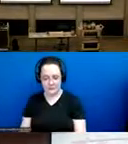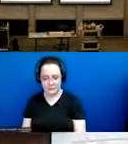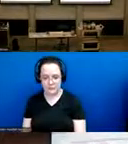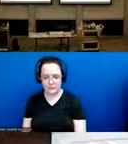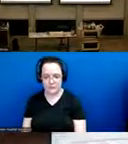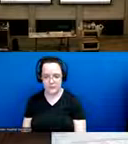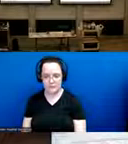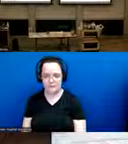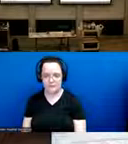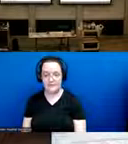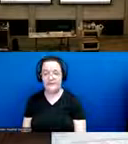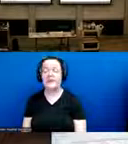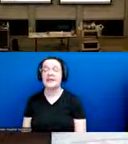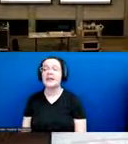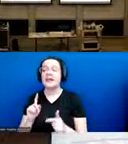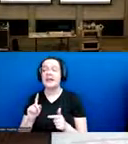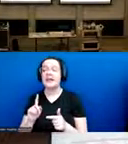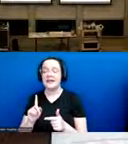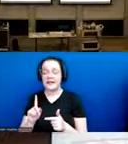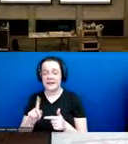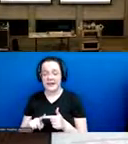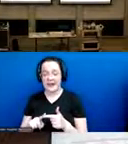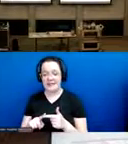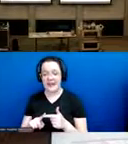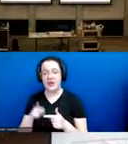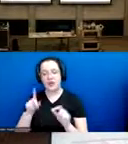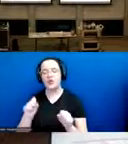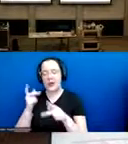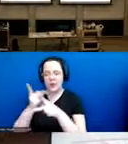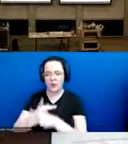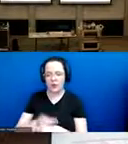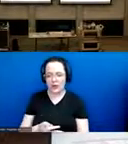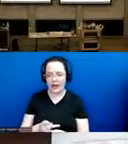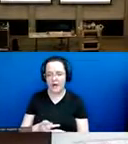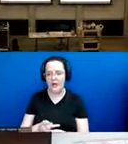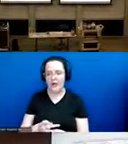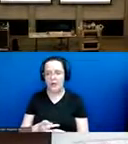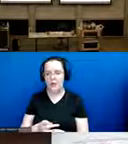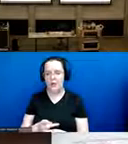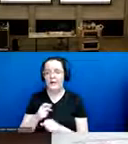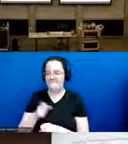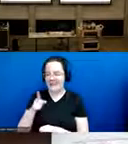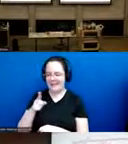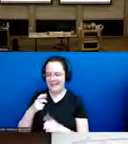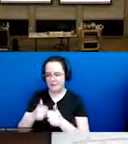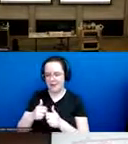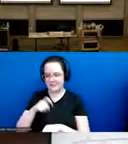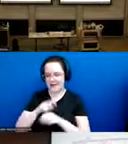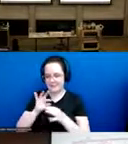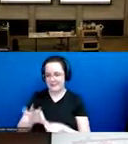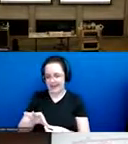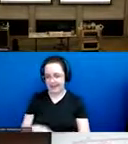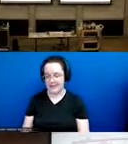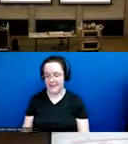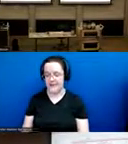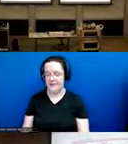right? And then there is some math that you can work out to make this problem time dependent. And the beauty of this is